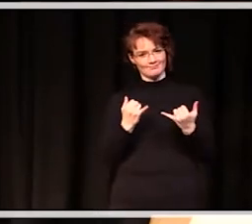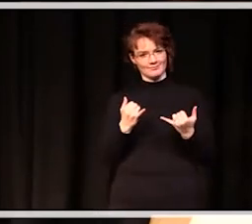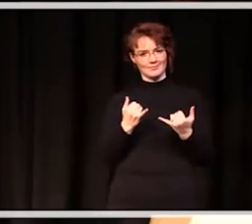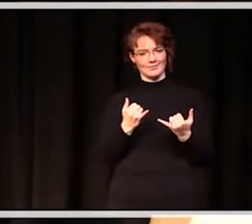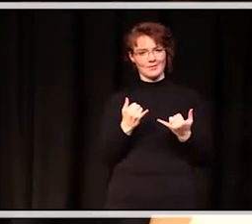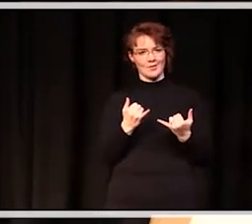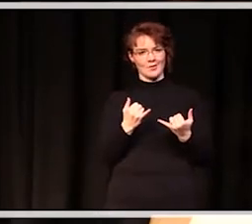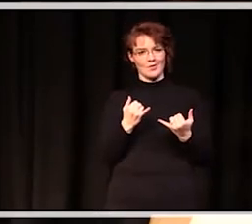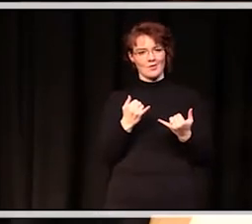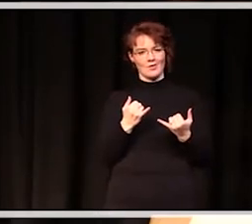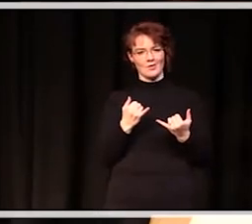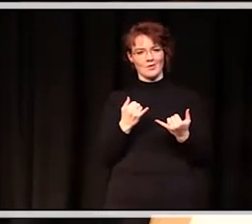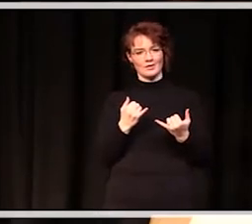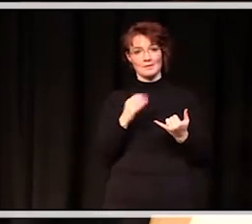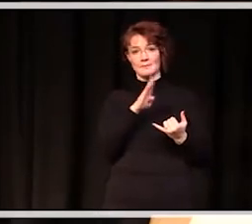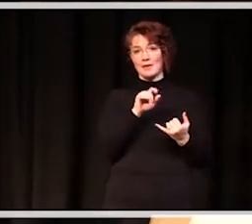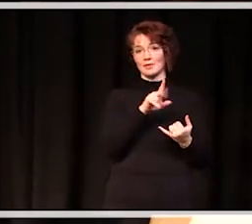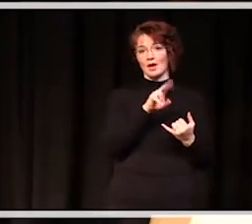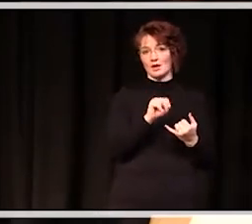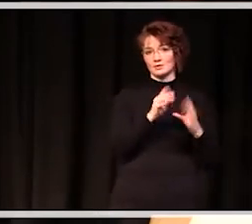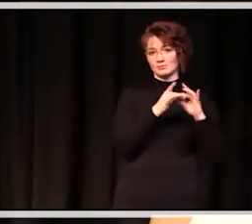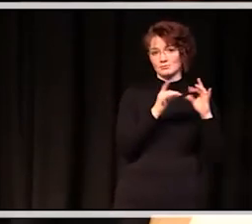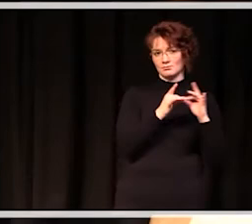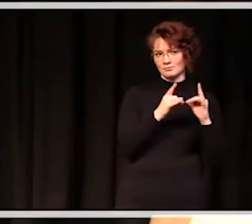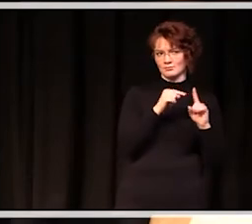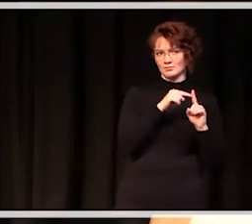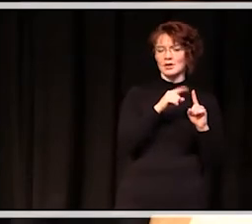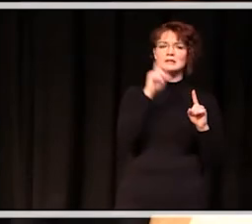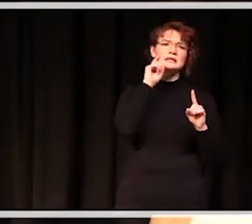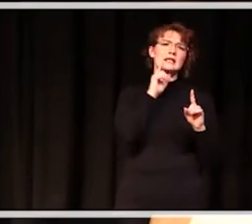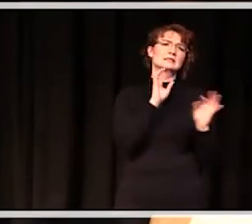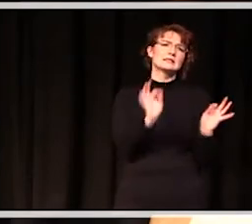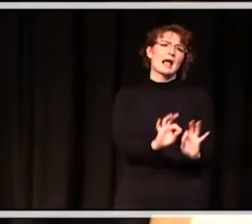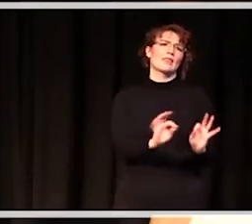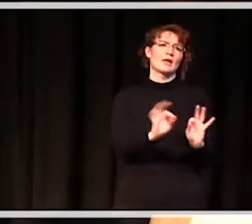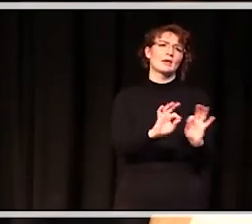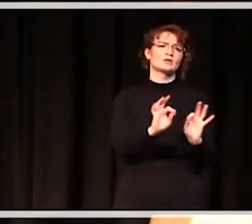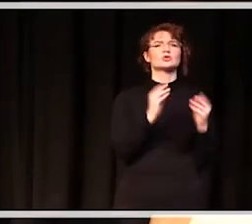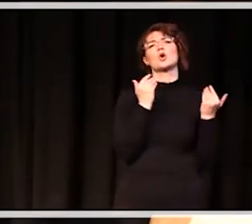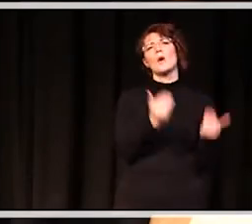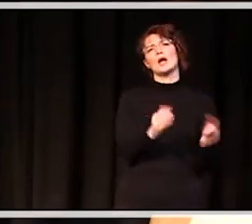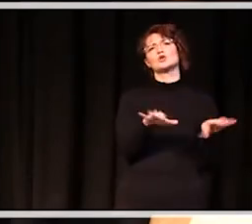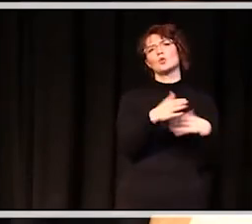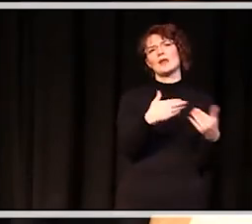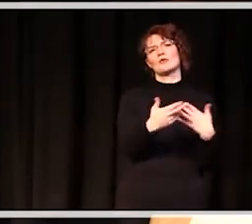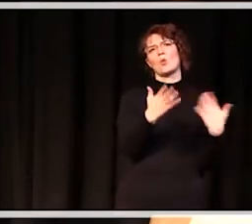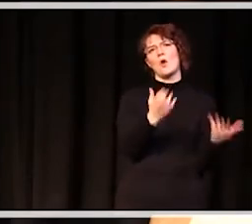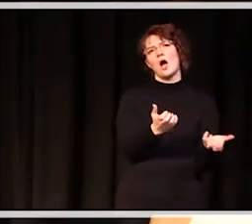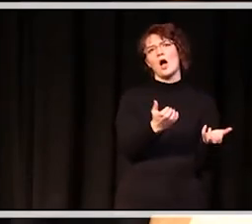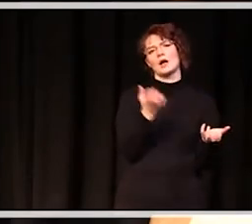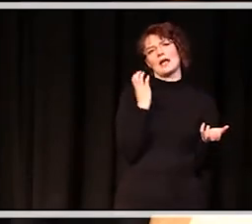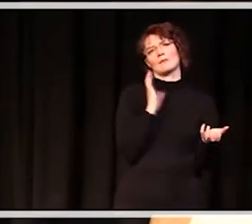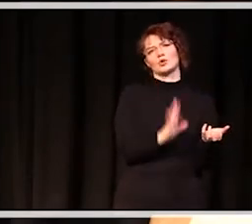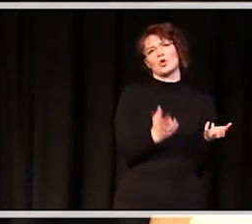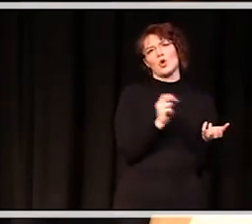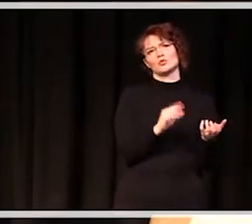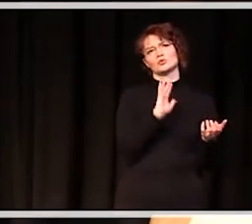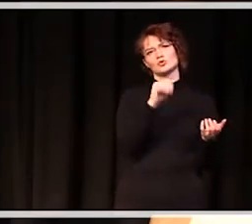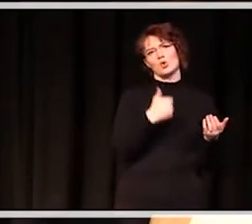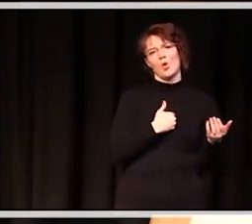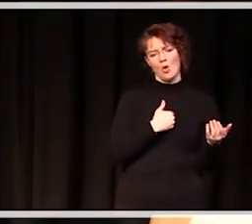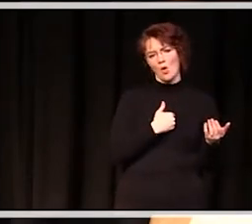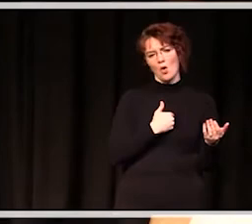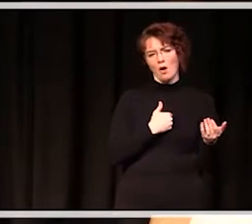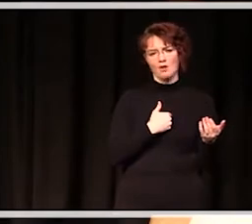corner of the mouth, the spirit of Babylon says, you know, sex is nothing. I mean, just do as you please. You're the captain of your own soul. And you can